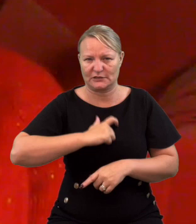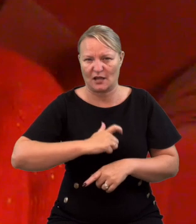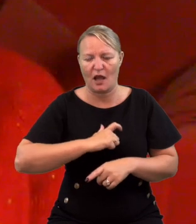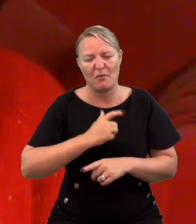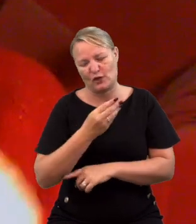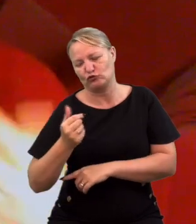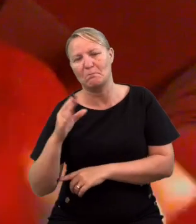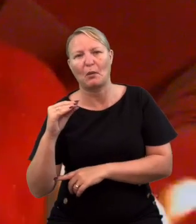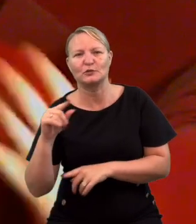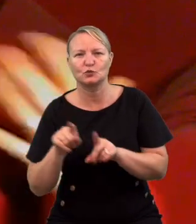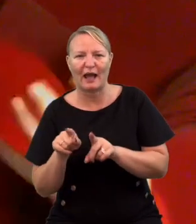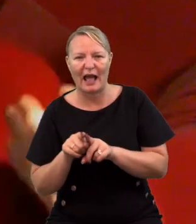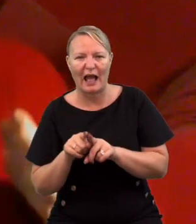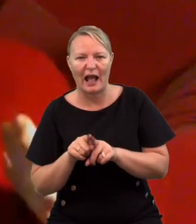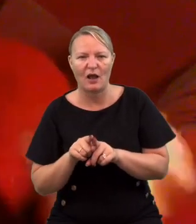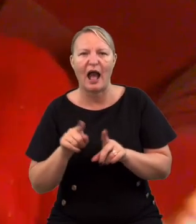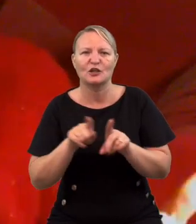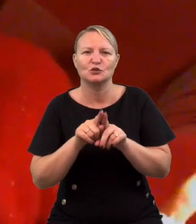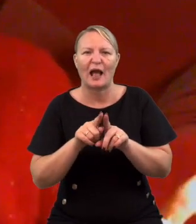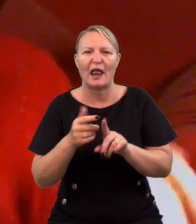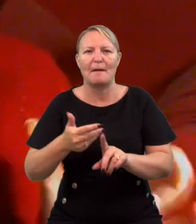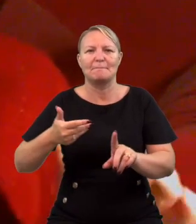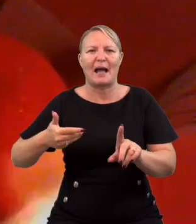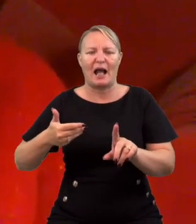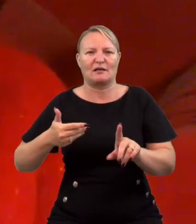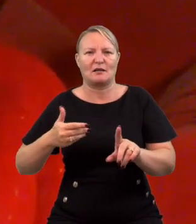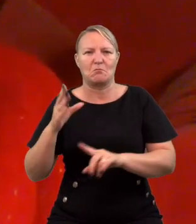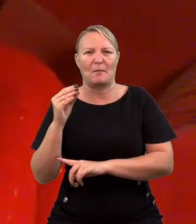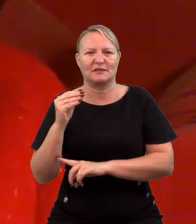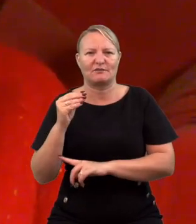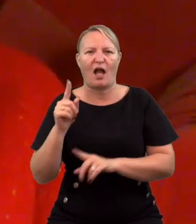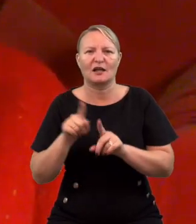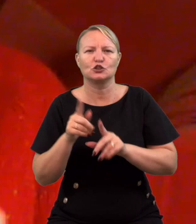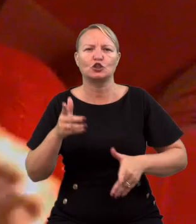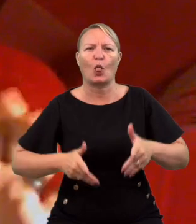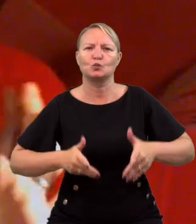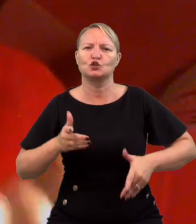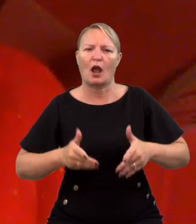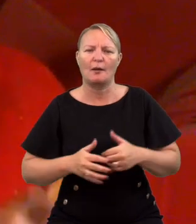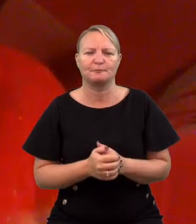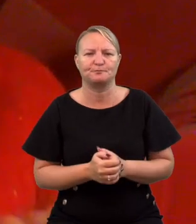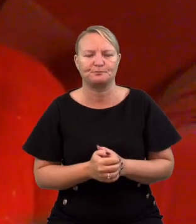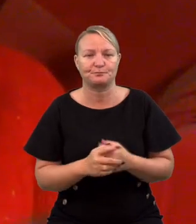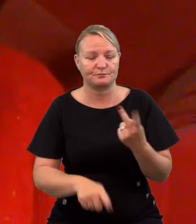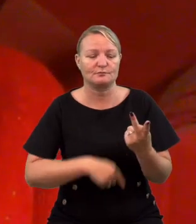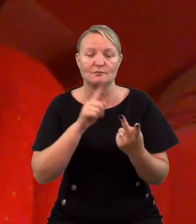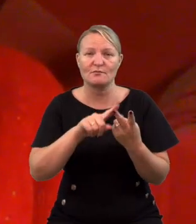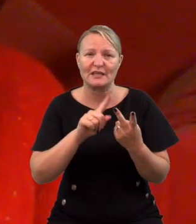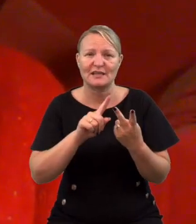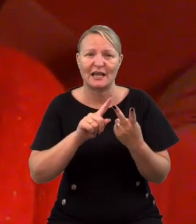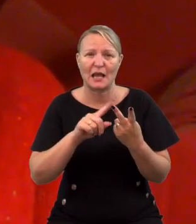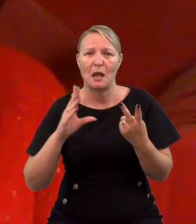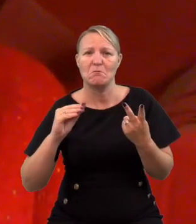there too, and some bigger backpack puppets which represent soldiers. The second puppet